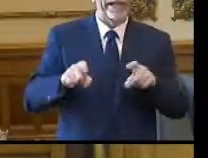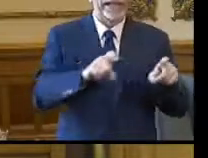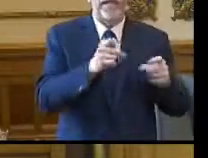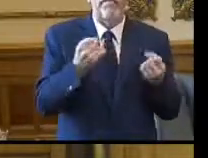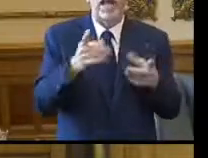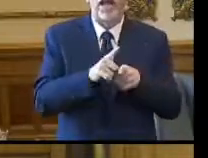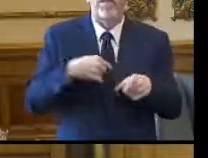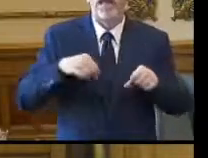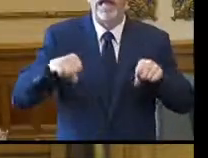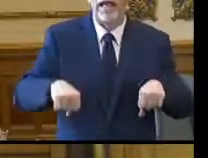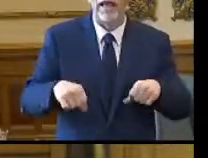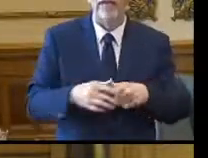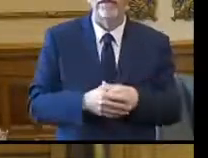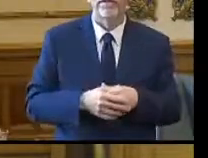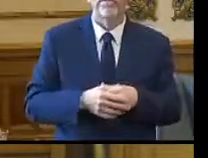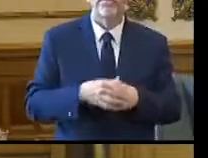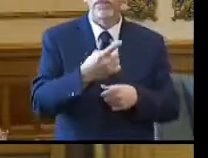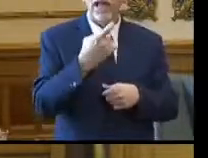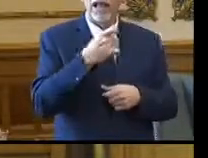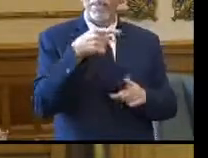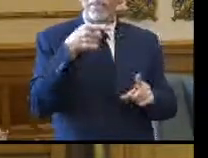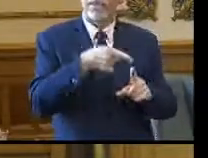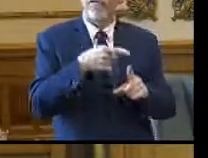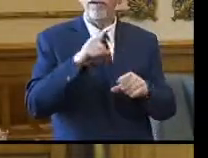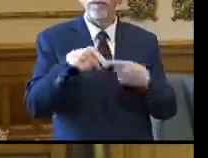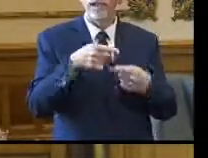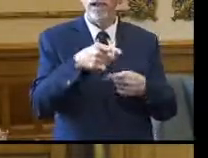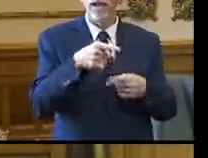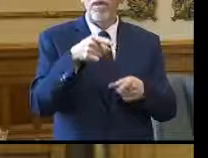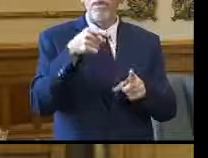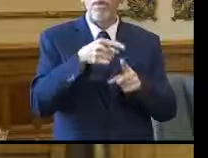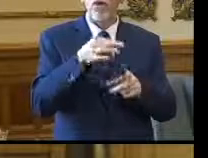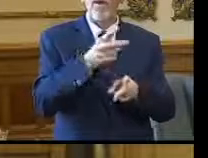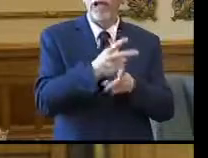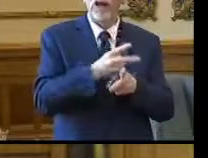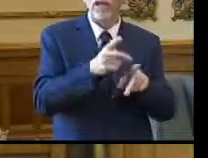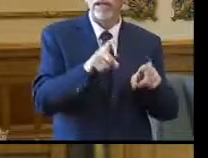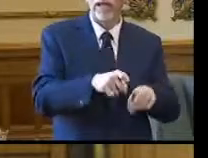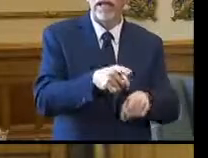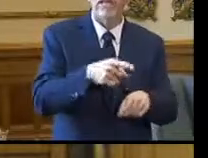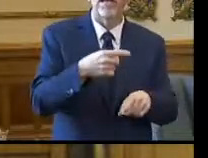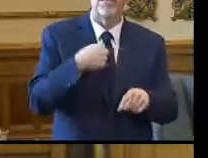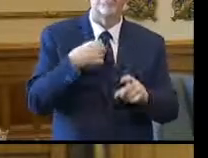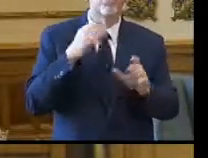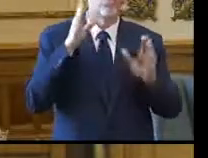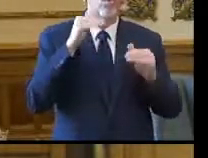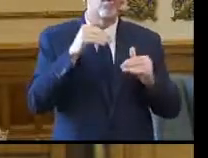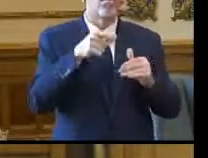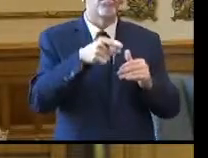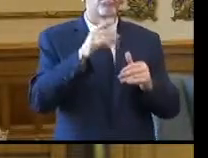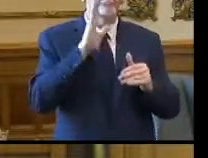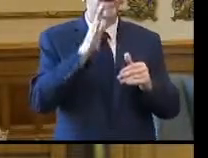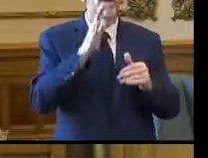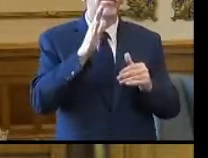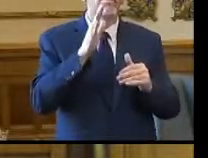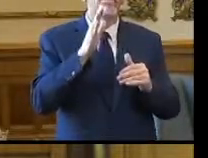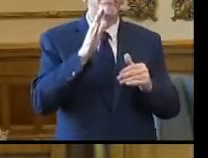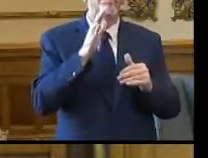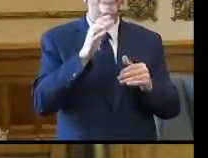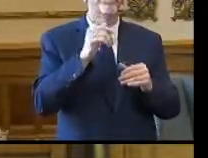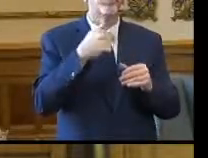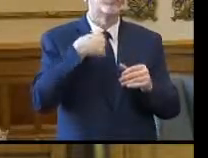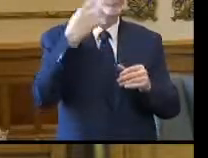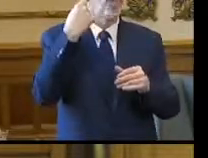as we can. You asked specifically, I think, about point-of-care testing, and I was hoping that we were going to, at least we were originally told we were going to